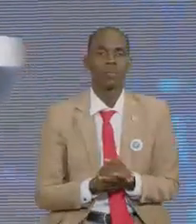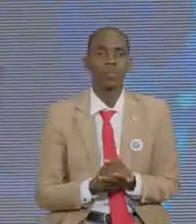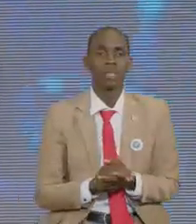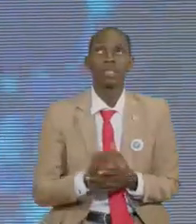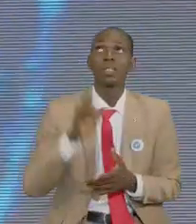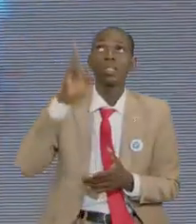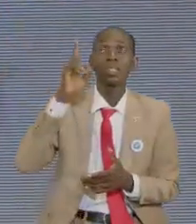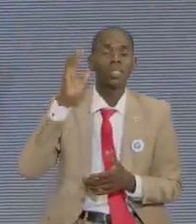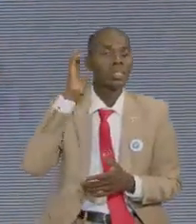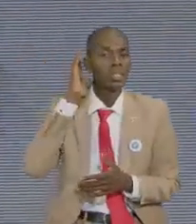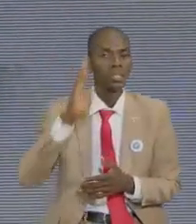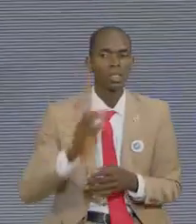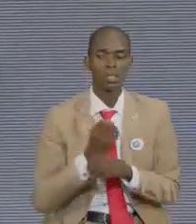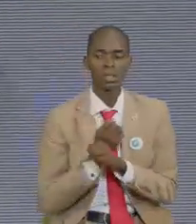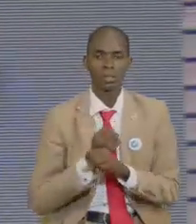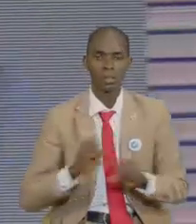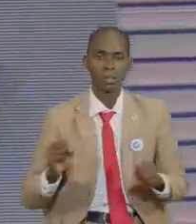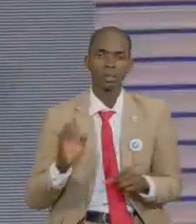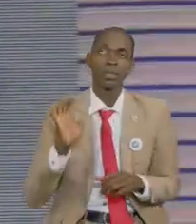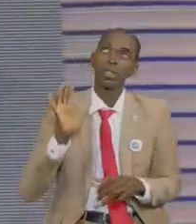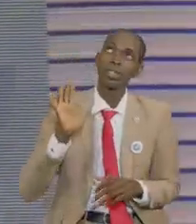his people from their sins.